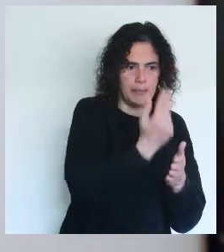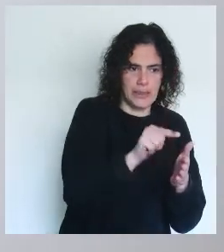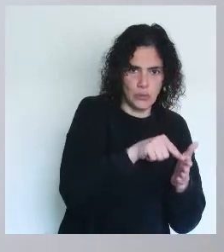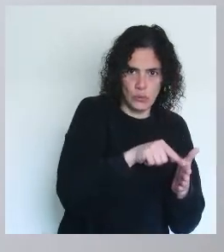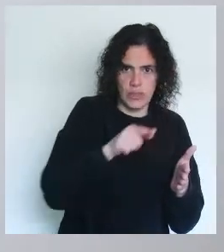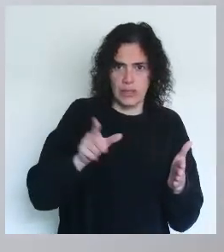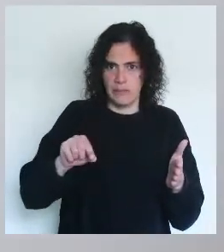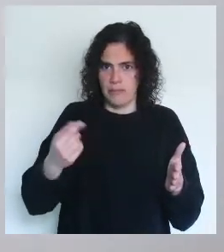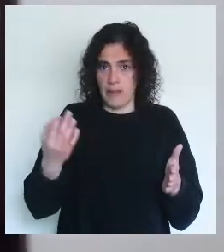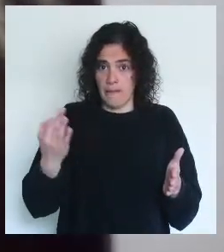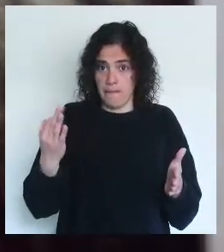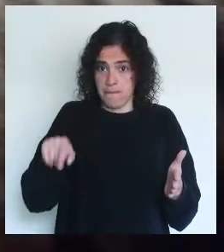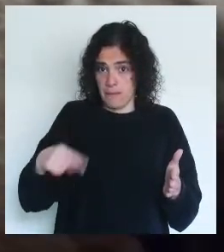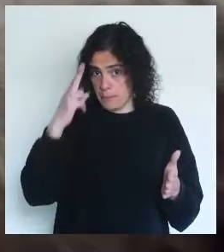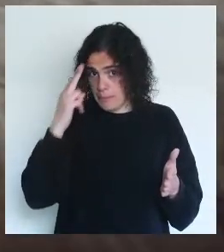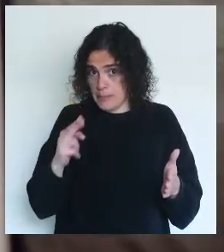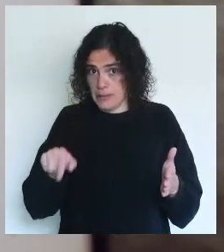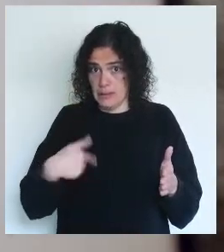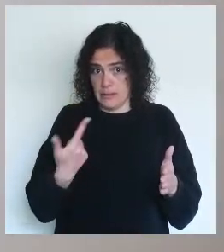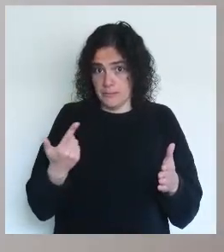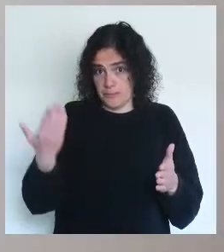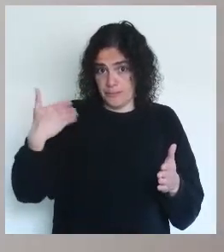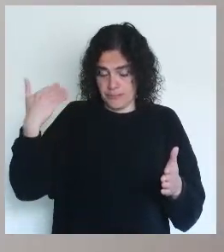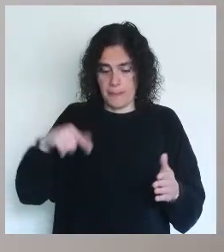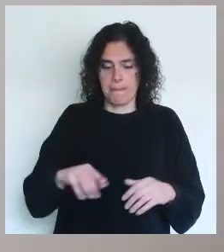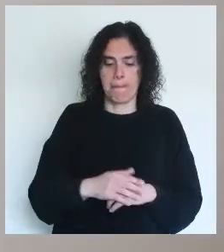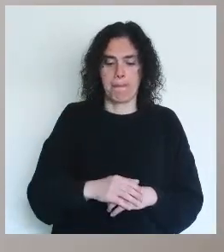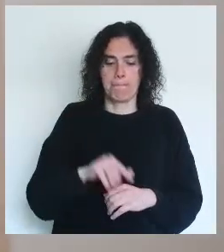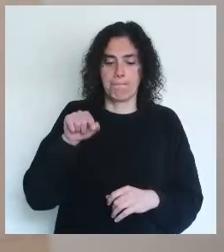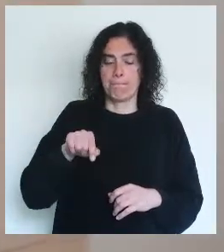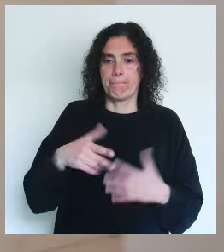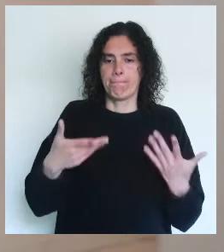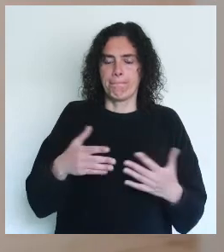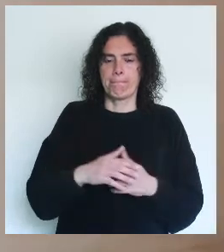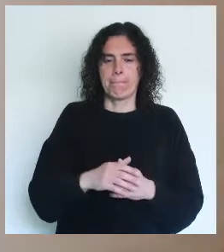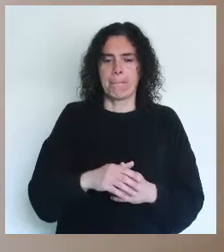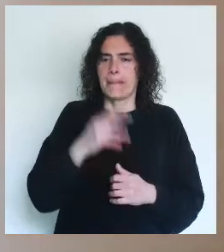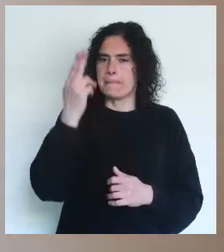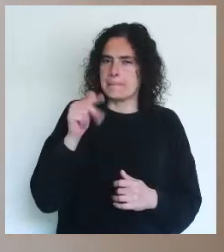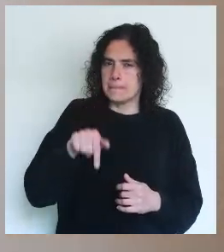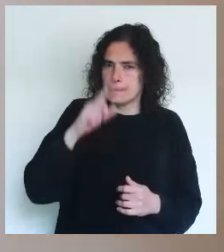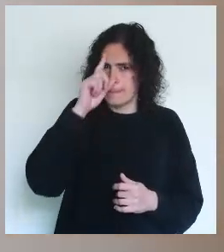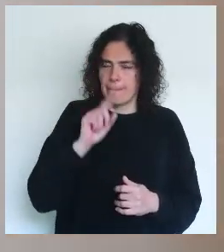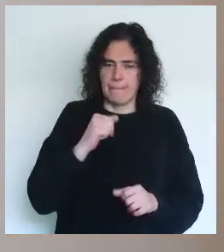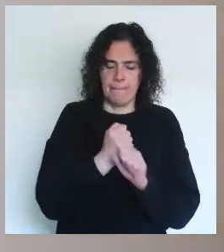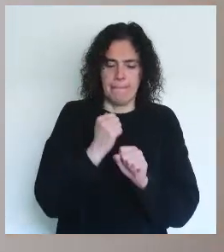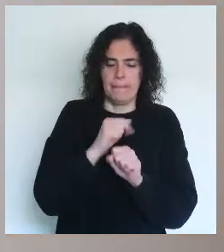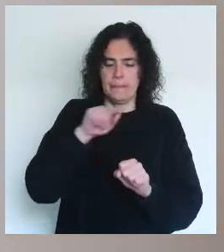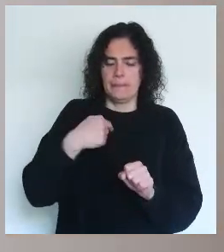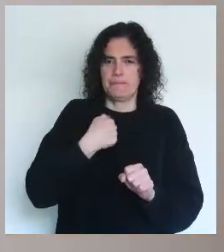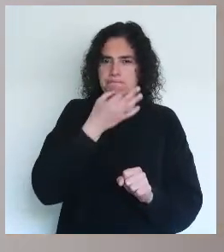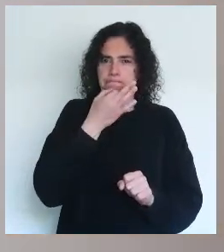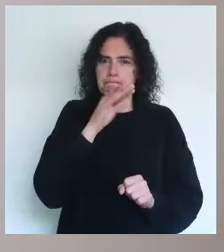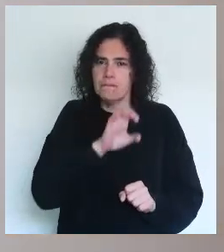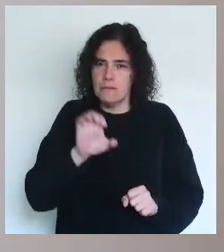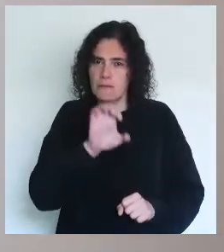he painted and the fact that this painting covers. So with Onkawara painting, the date painting, we're talking